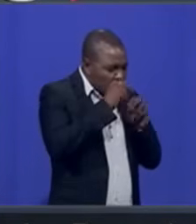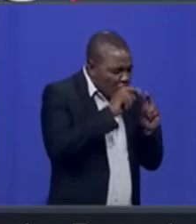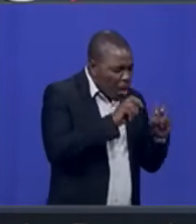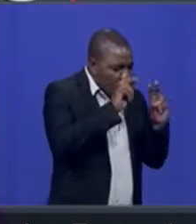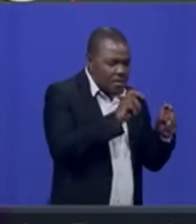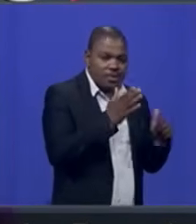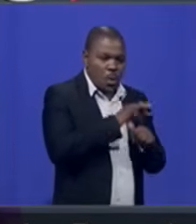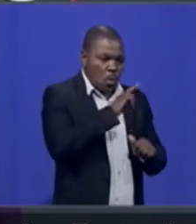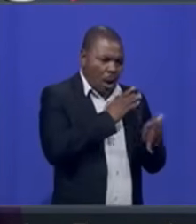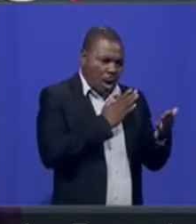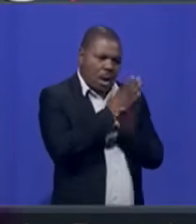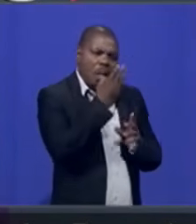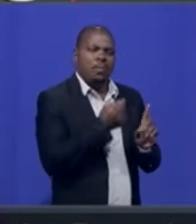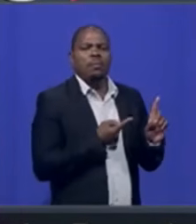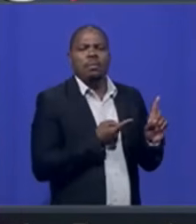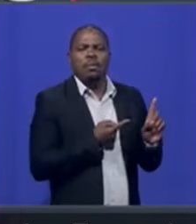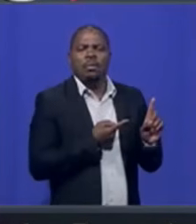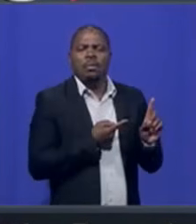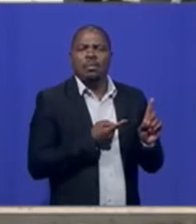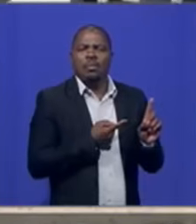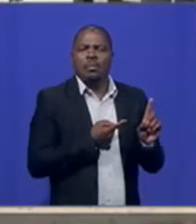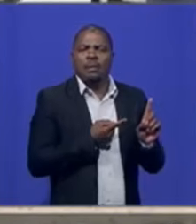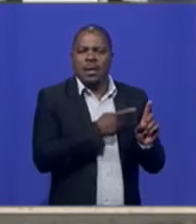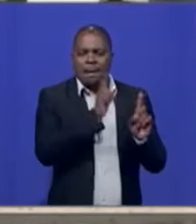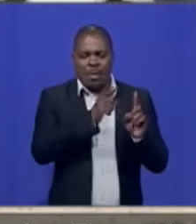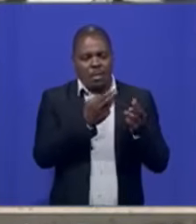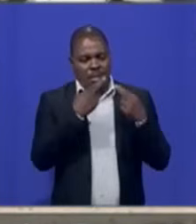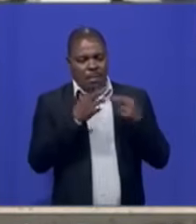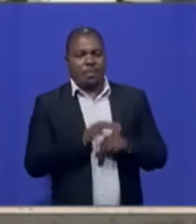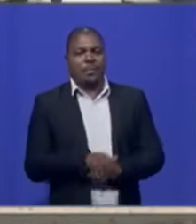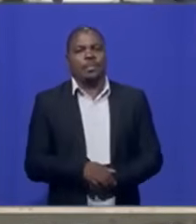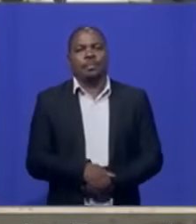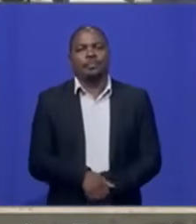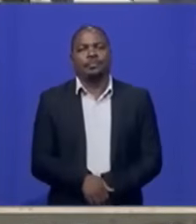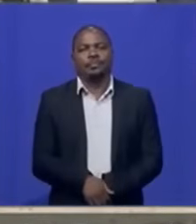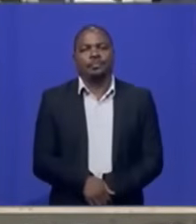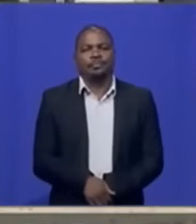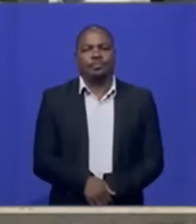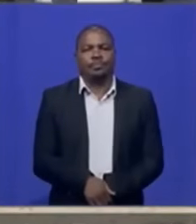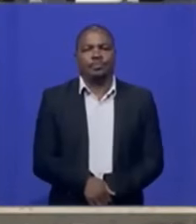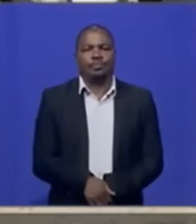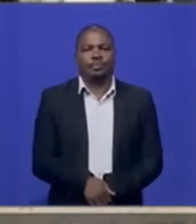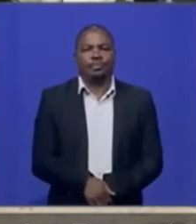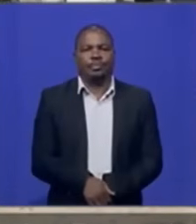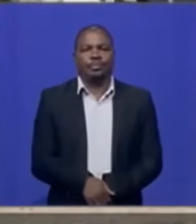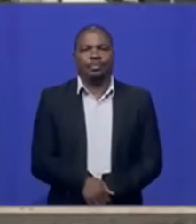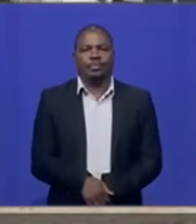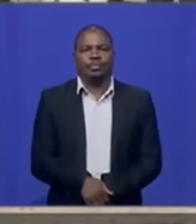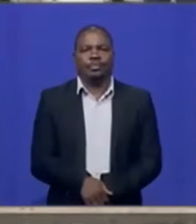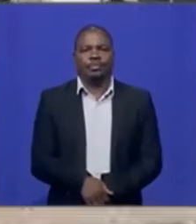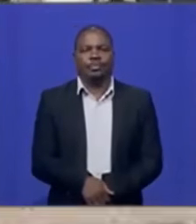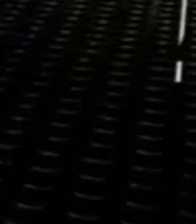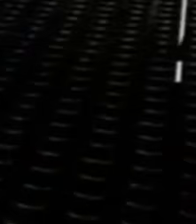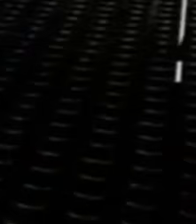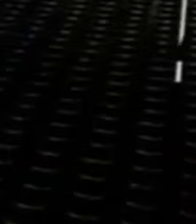le yena o na le ditokelo tsa o la ikarabele. Kamohelo Tsotetsi, SABC News,